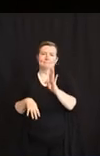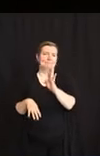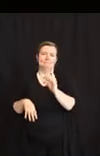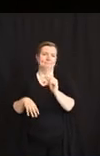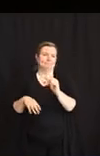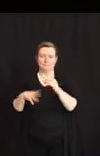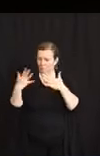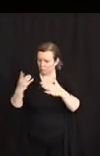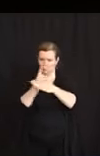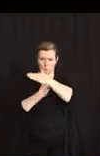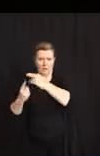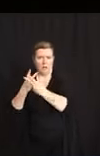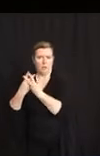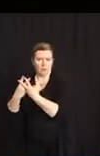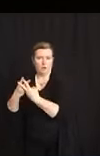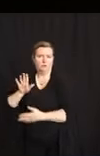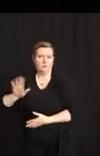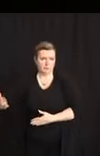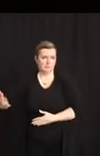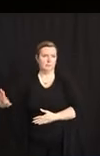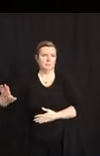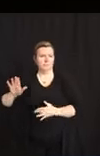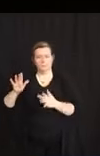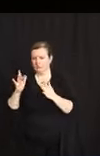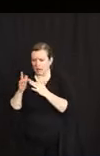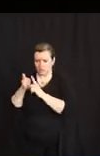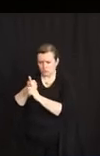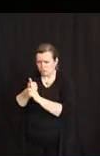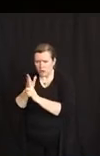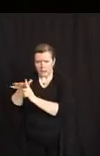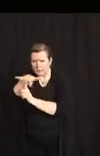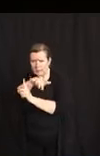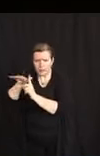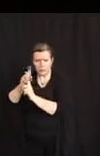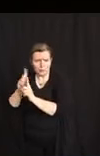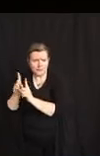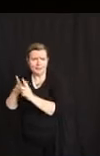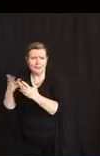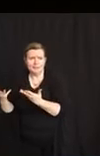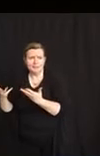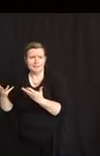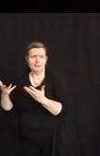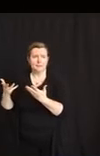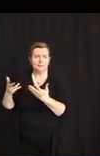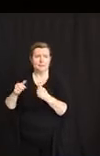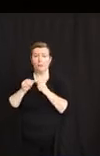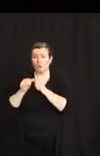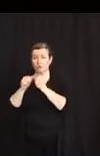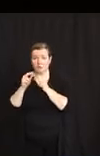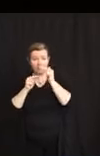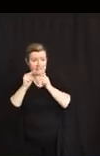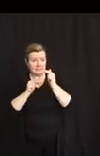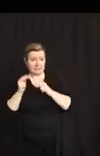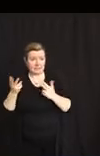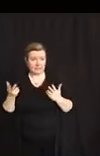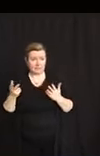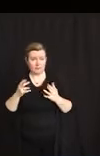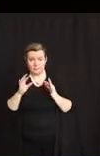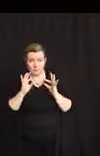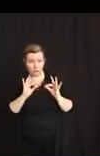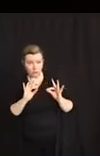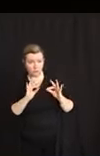to do contact tracing, to be able to, for example, in the long-term care facilities, to appropriately cohort and to do